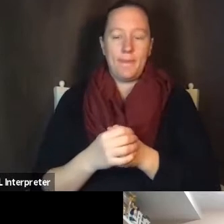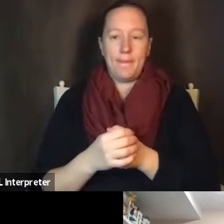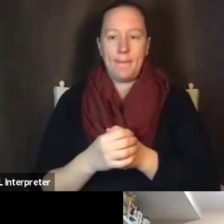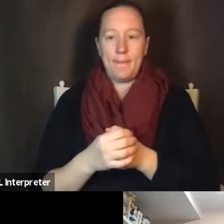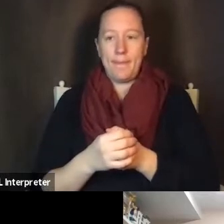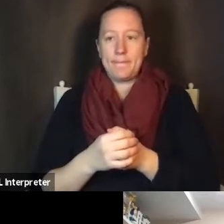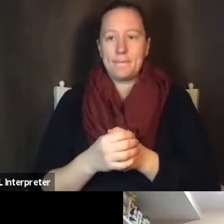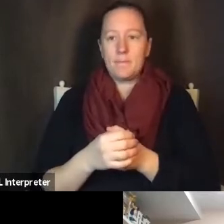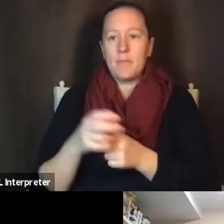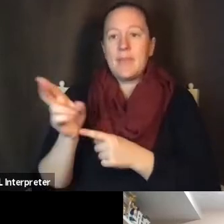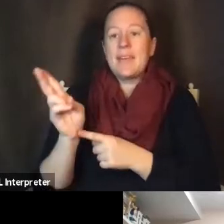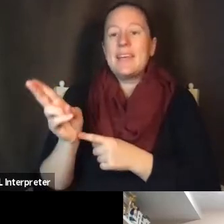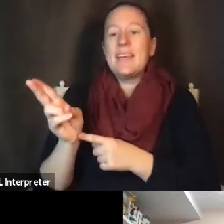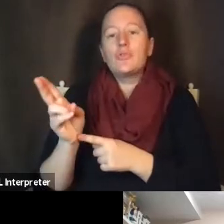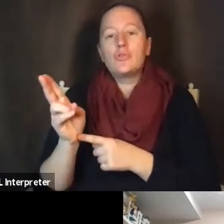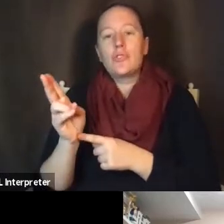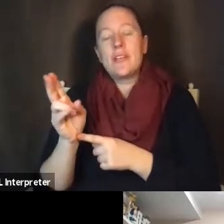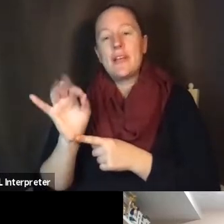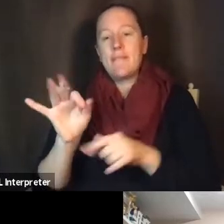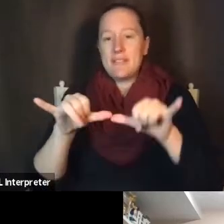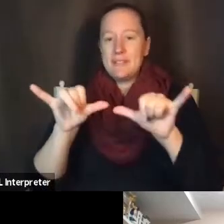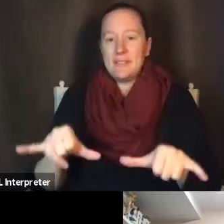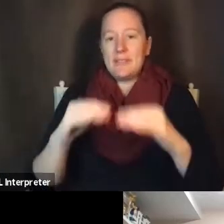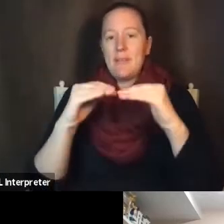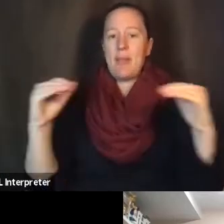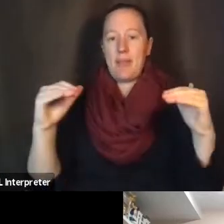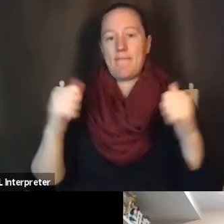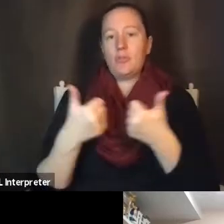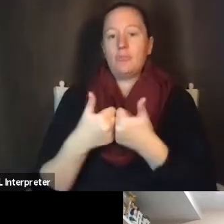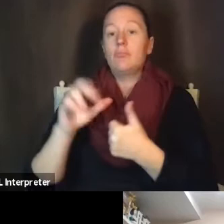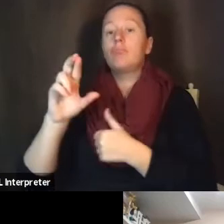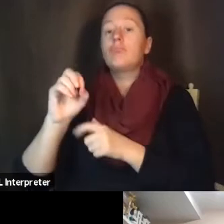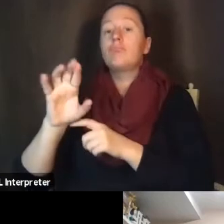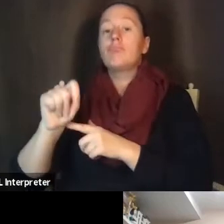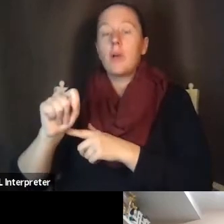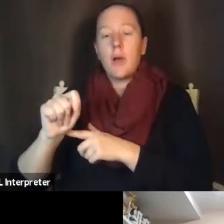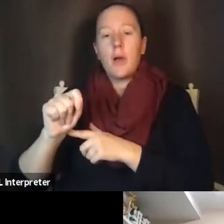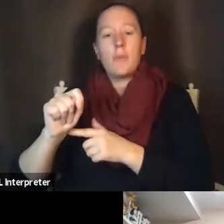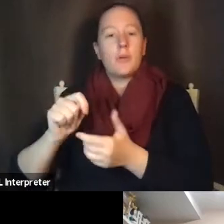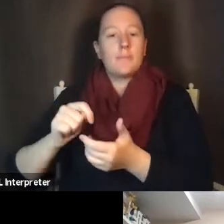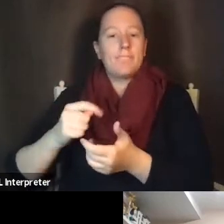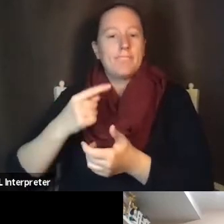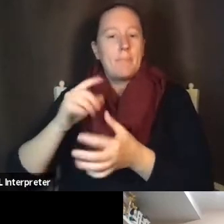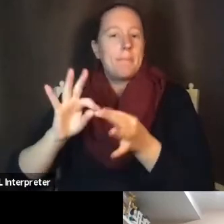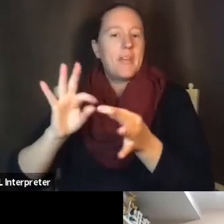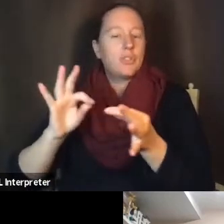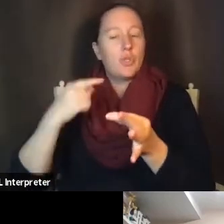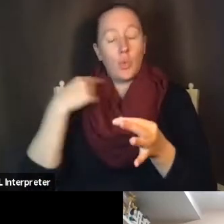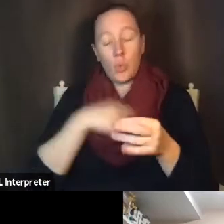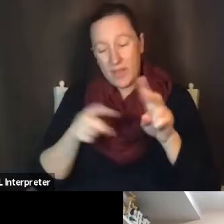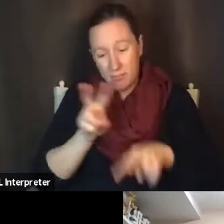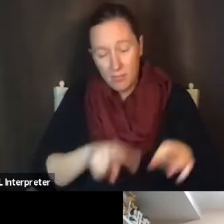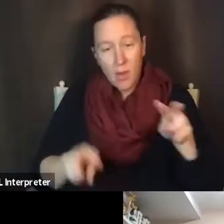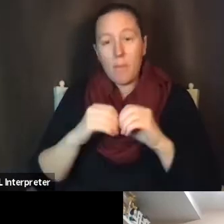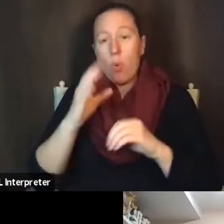at a history of system level challenges. So Robert pointed out that we looked at more than 100 different documents. This